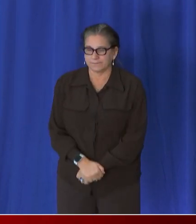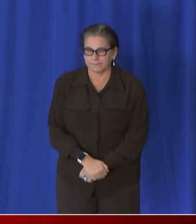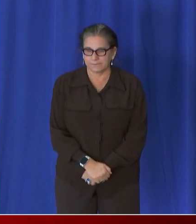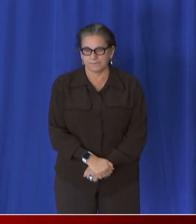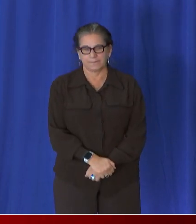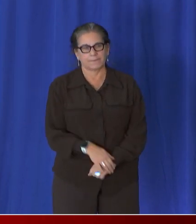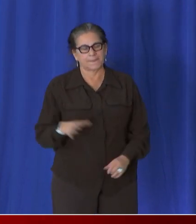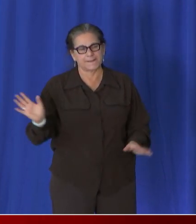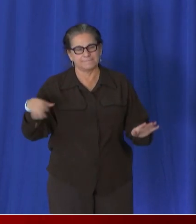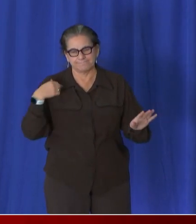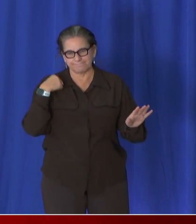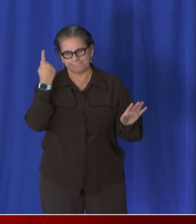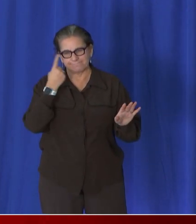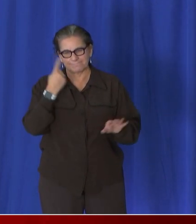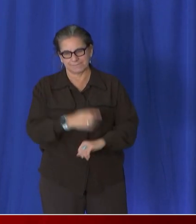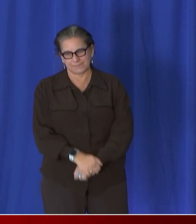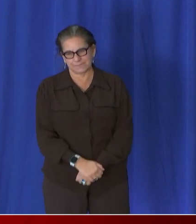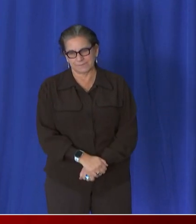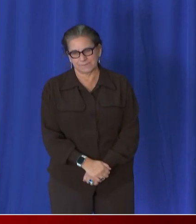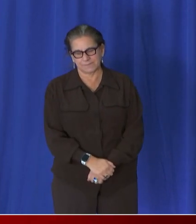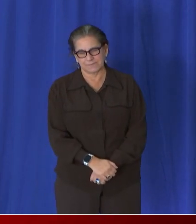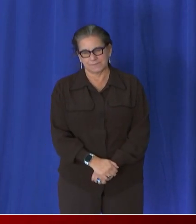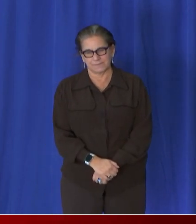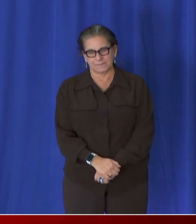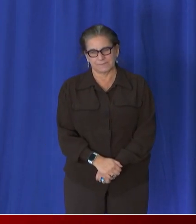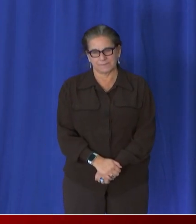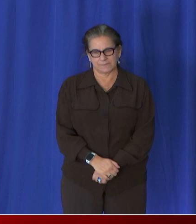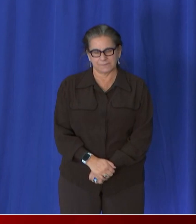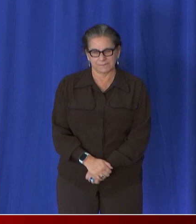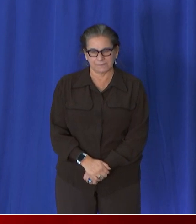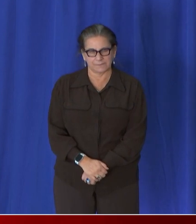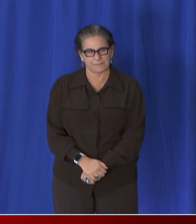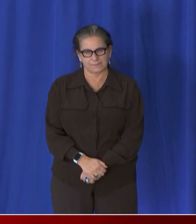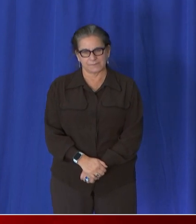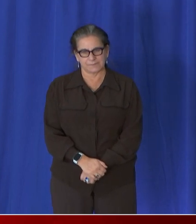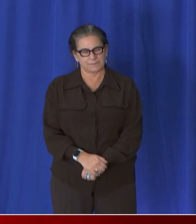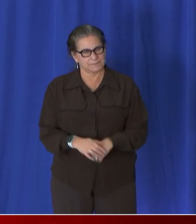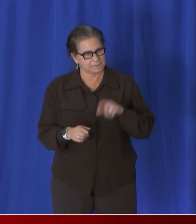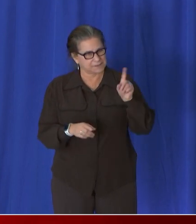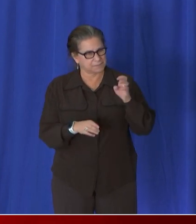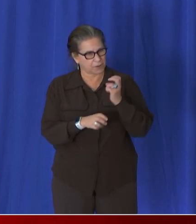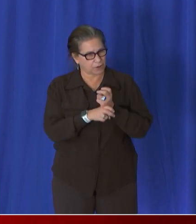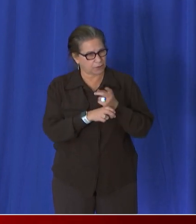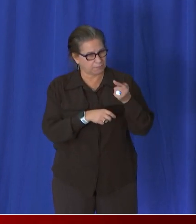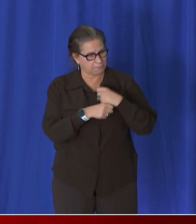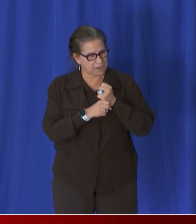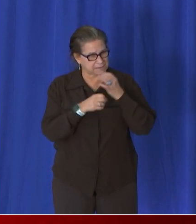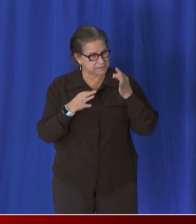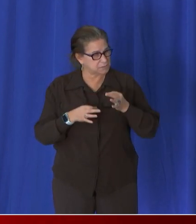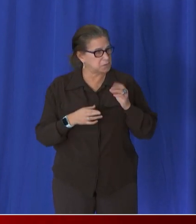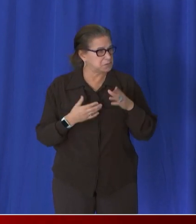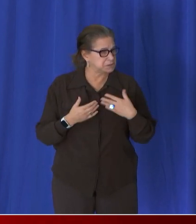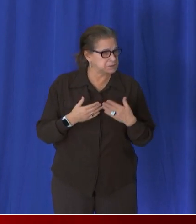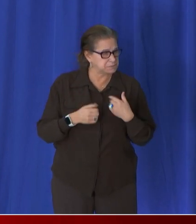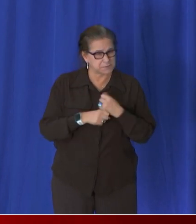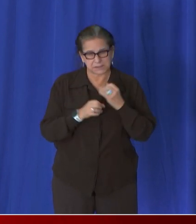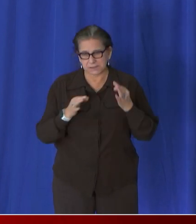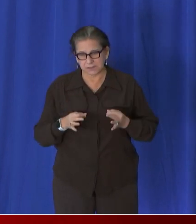I'm wondering if it was an easy decision or a difficult decision for you to support the student vaccination, and